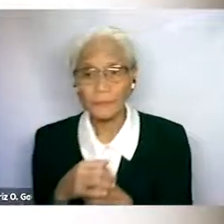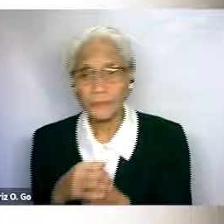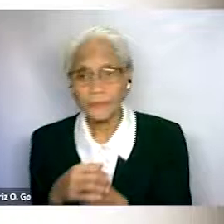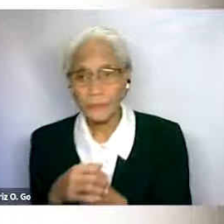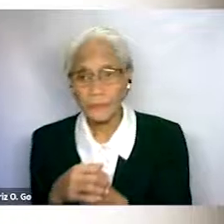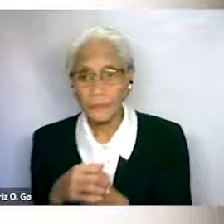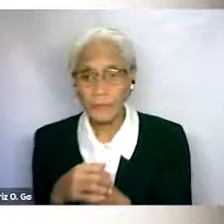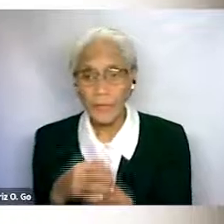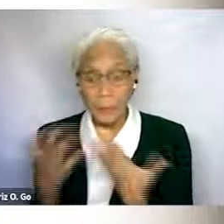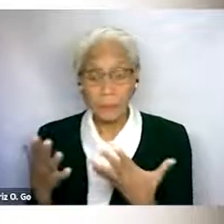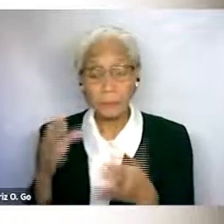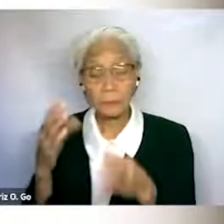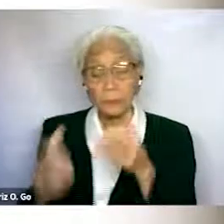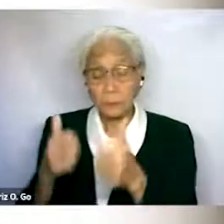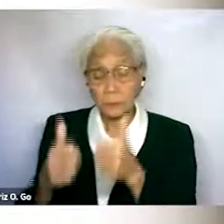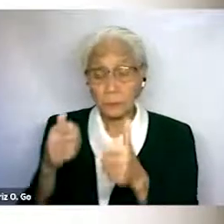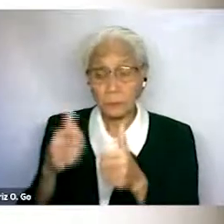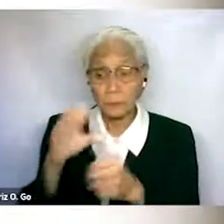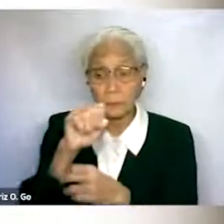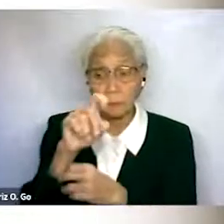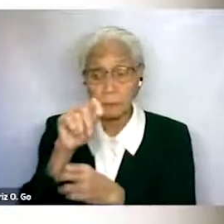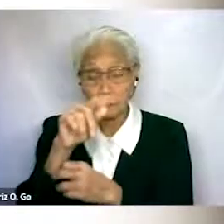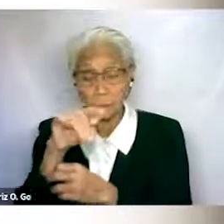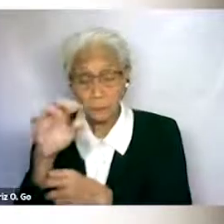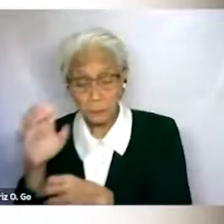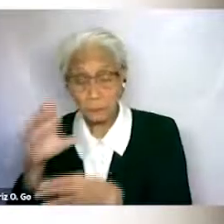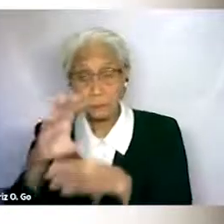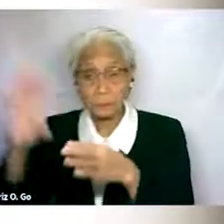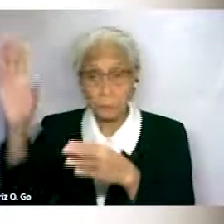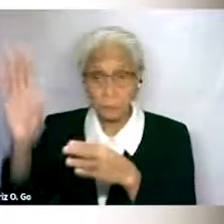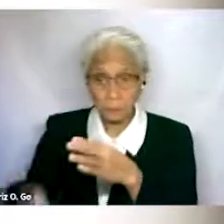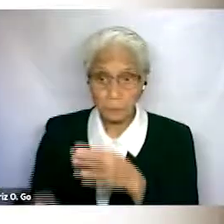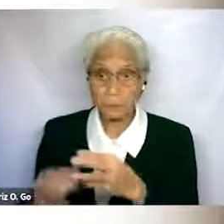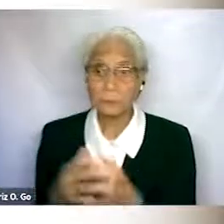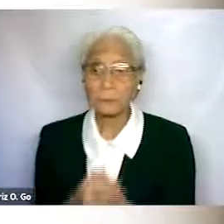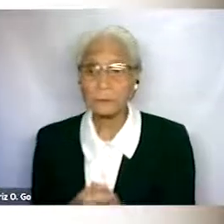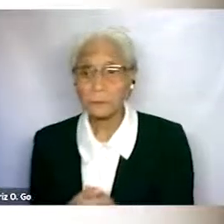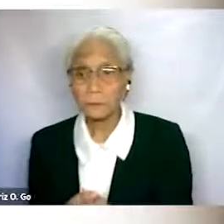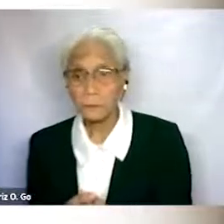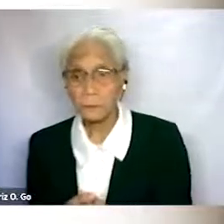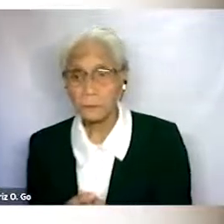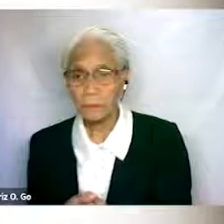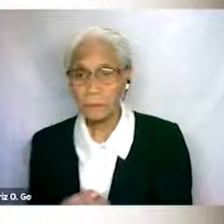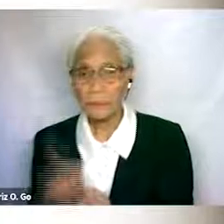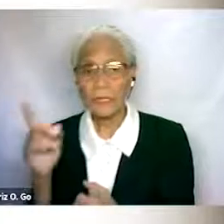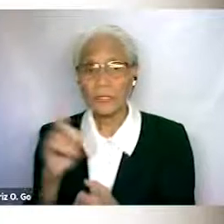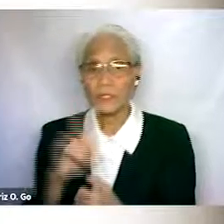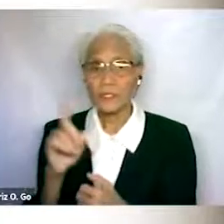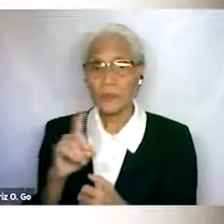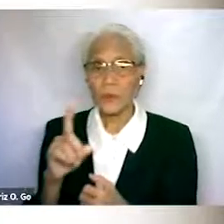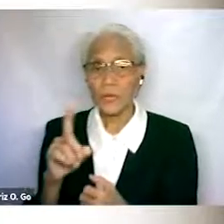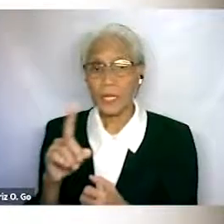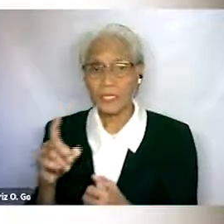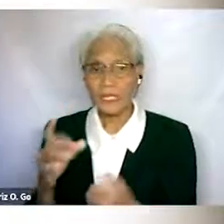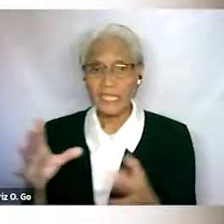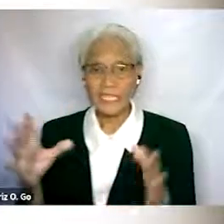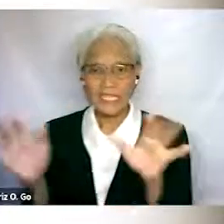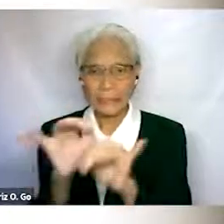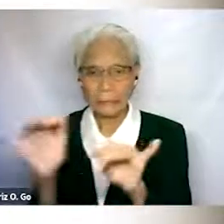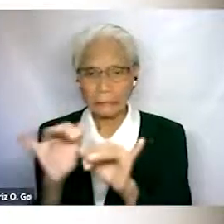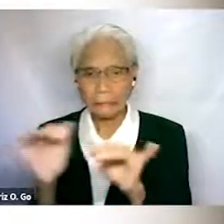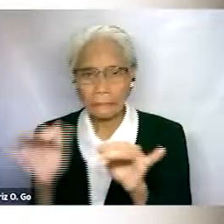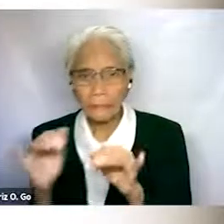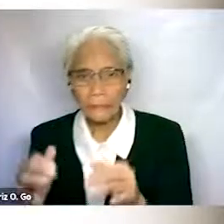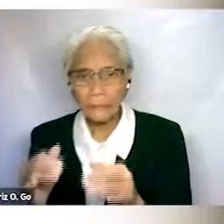stereotypes, particularly many of the victims of harmful practices and female genital mutilation are girl children. Then we